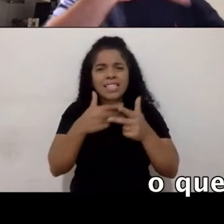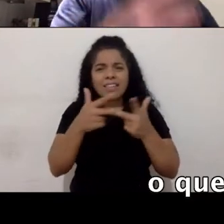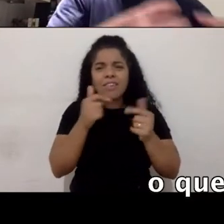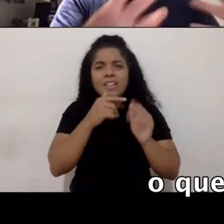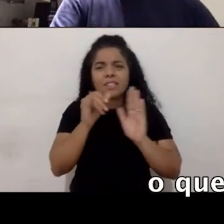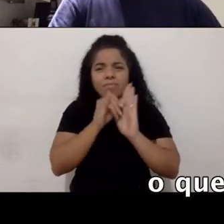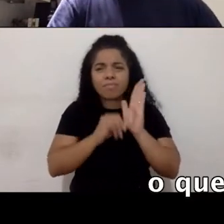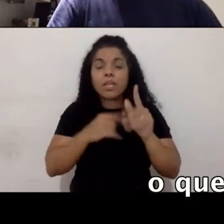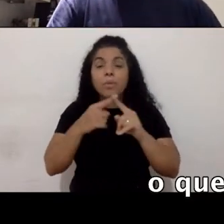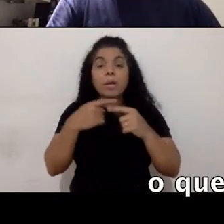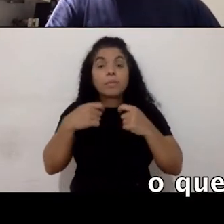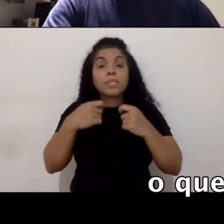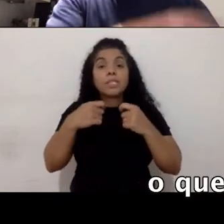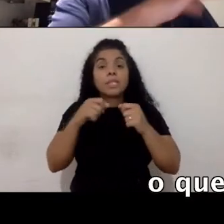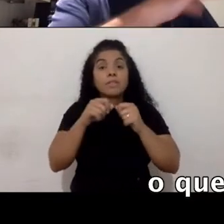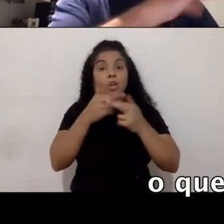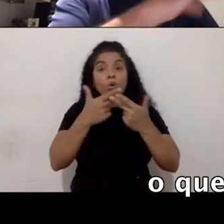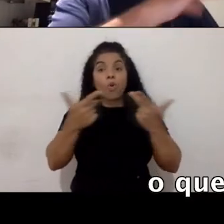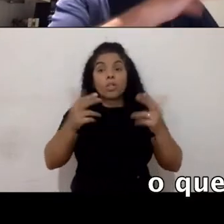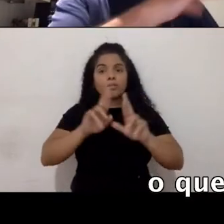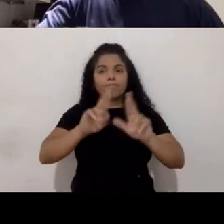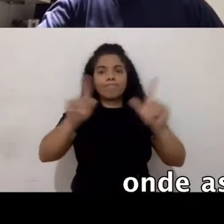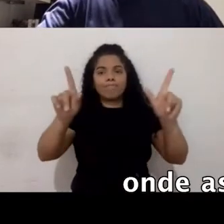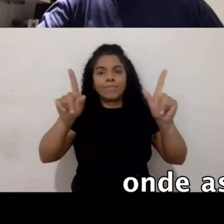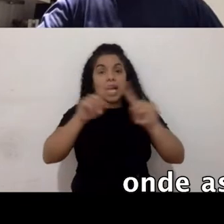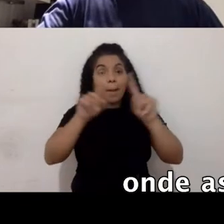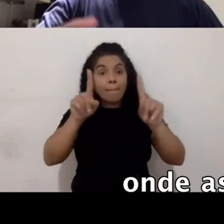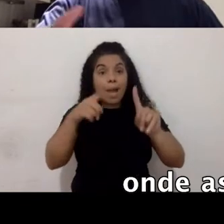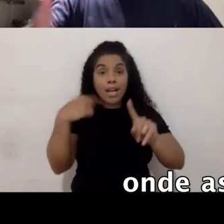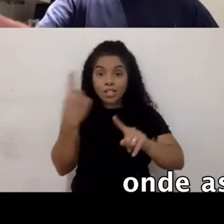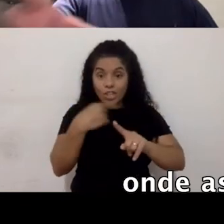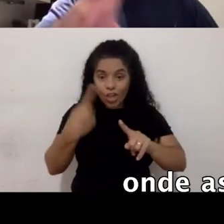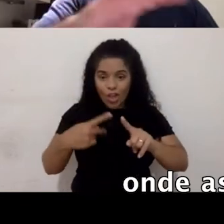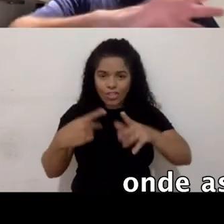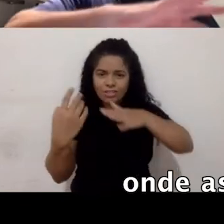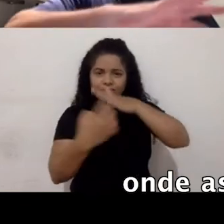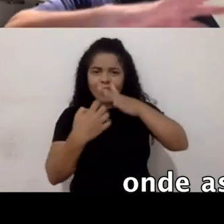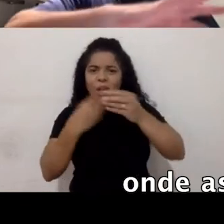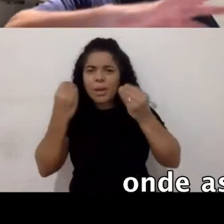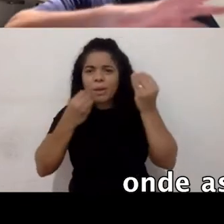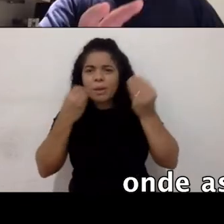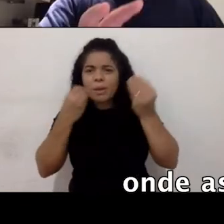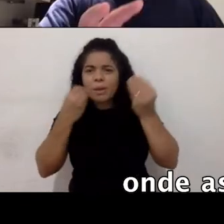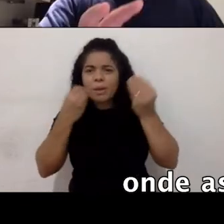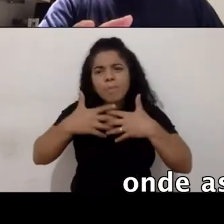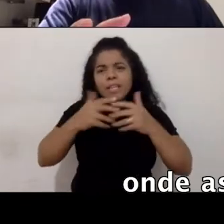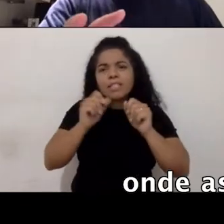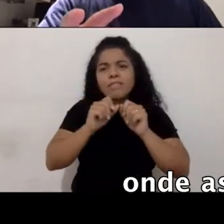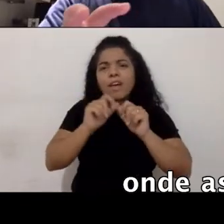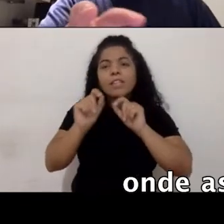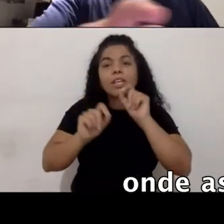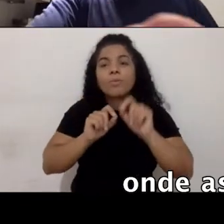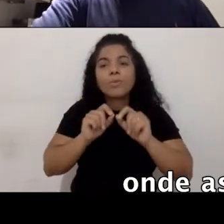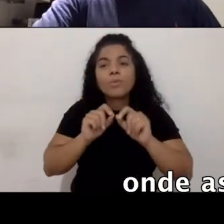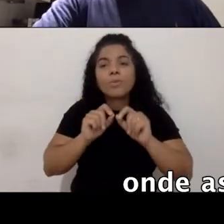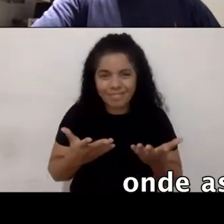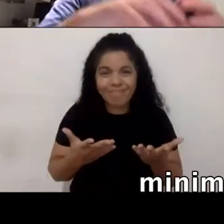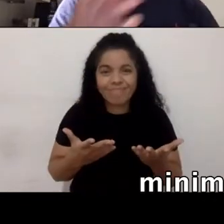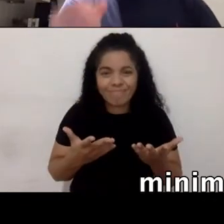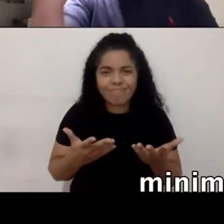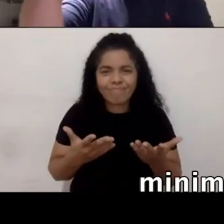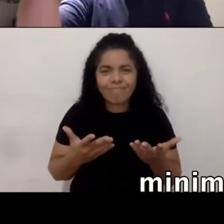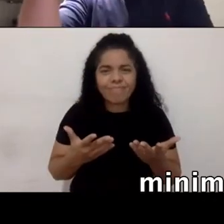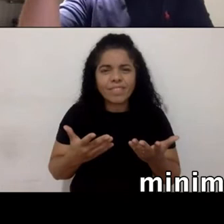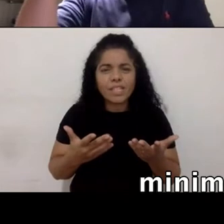an organization? What are the typical things we try to do? And where then do the changes tend to need to happen? Because the idea here is you want